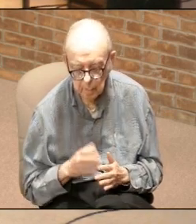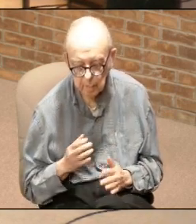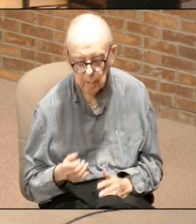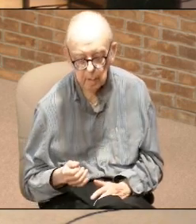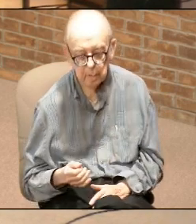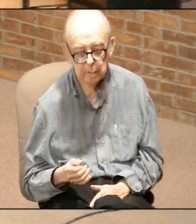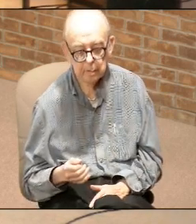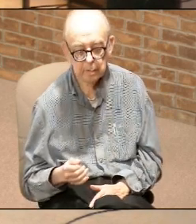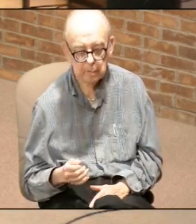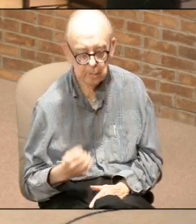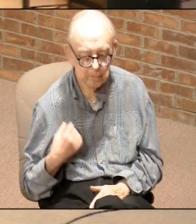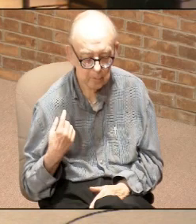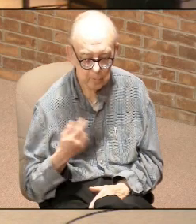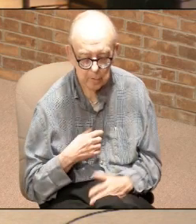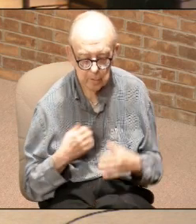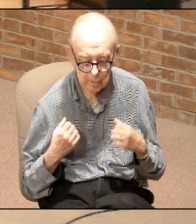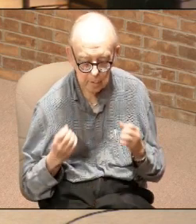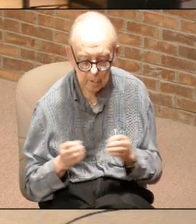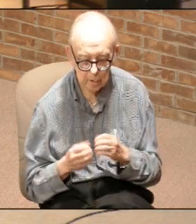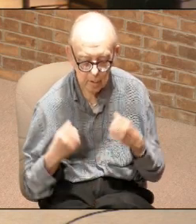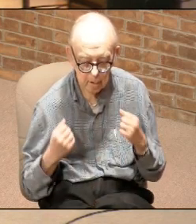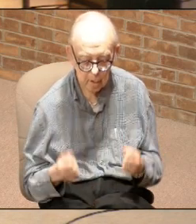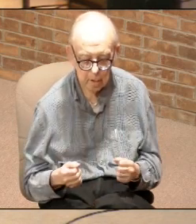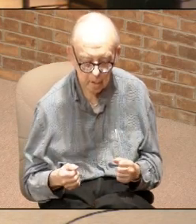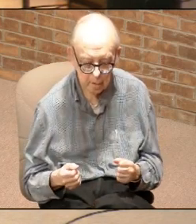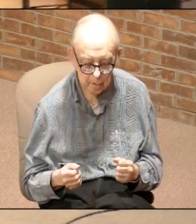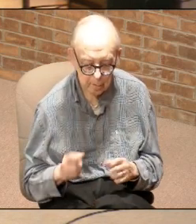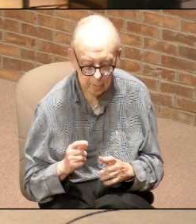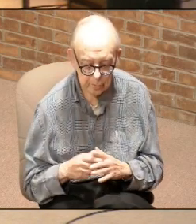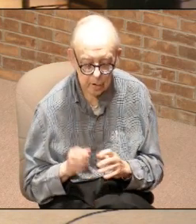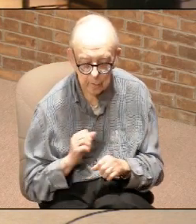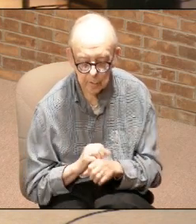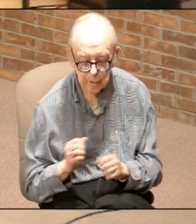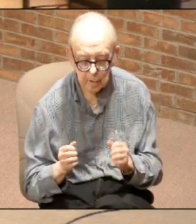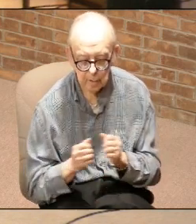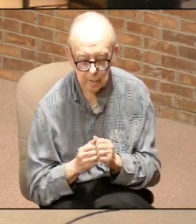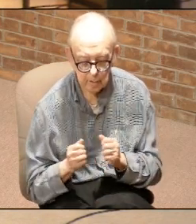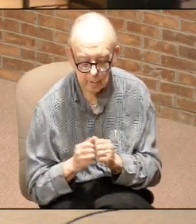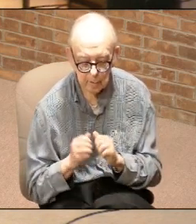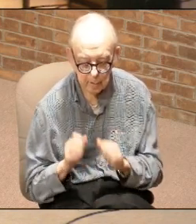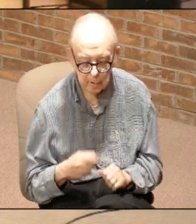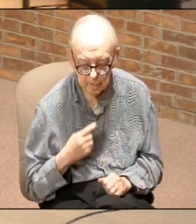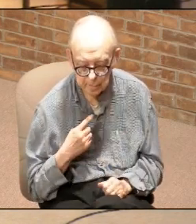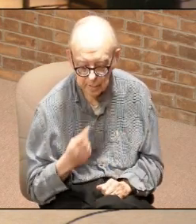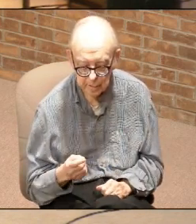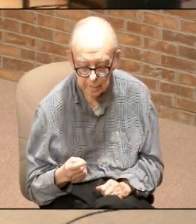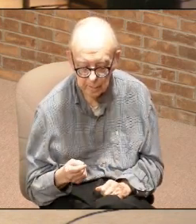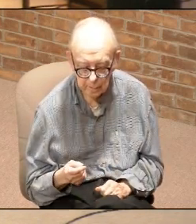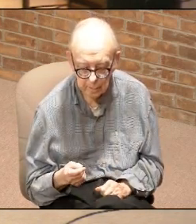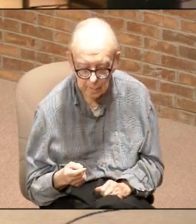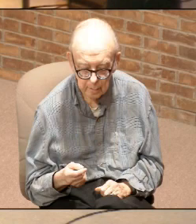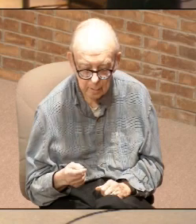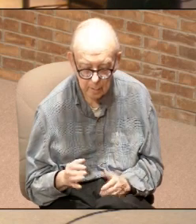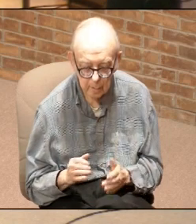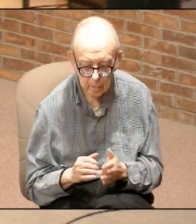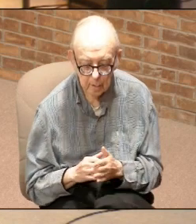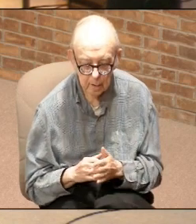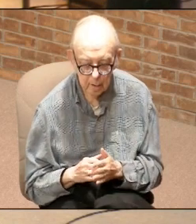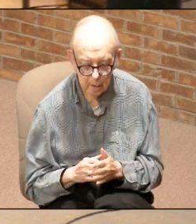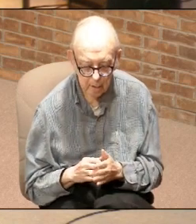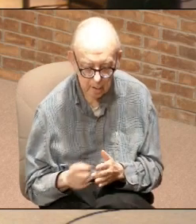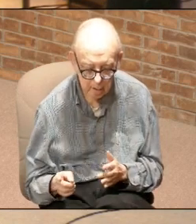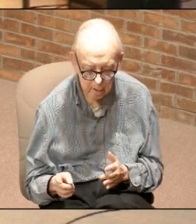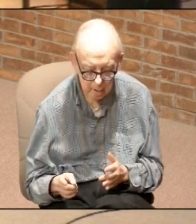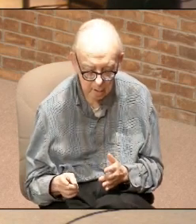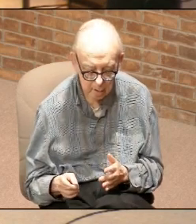because we're stronger when we start working together and can i also say that there